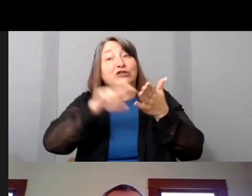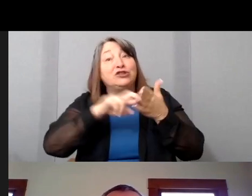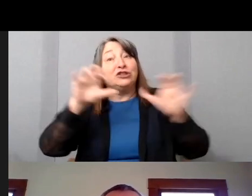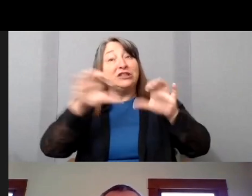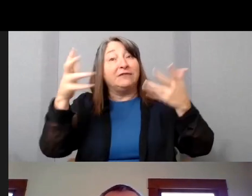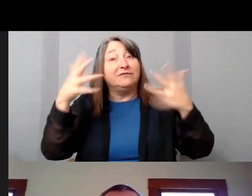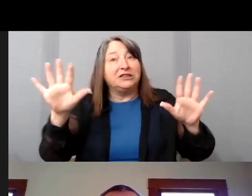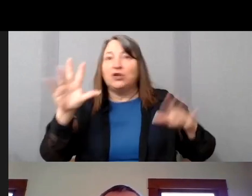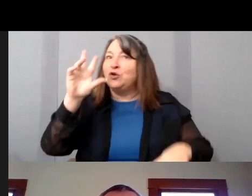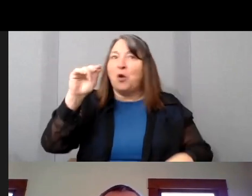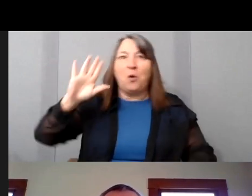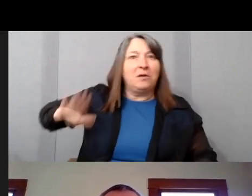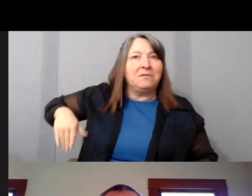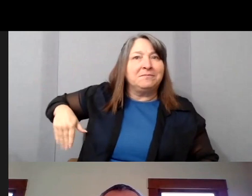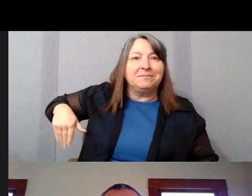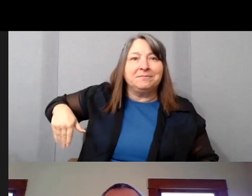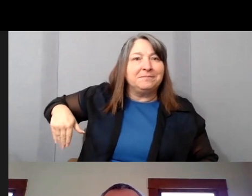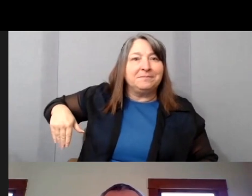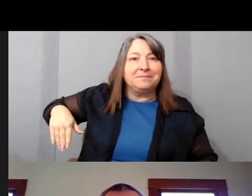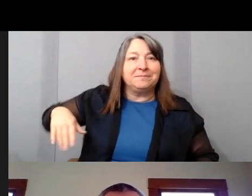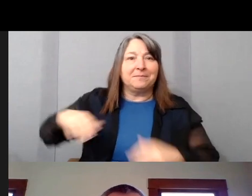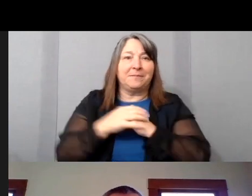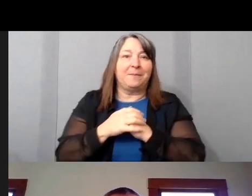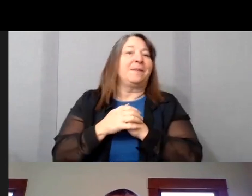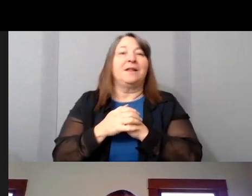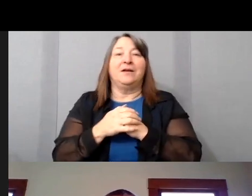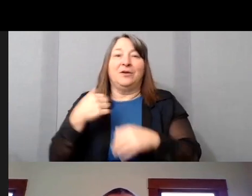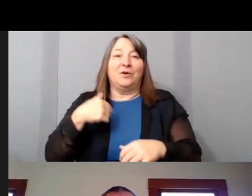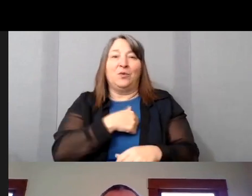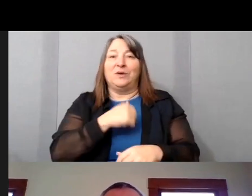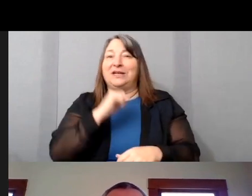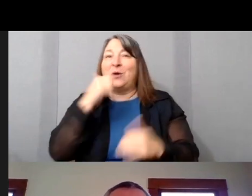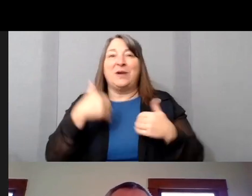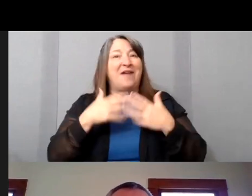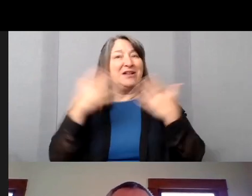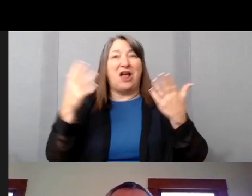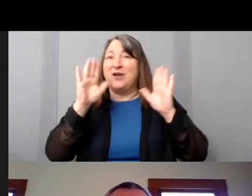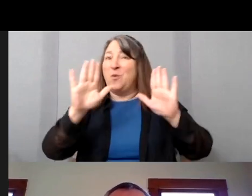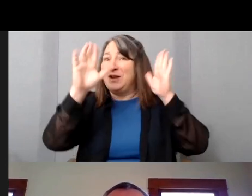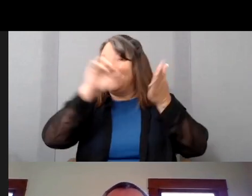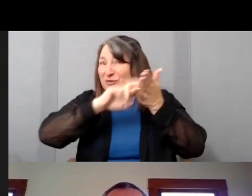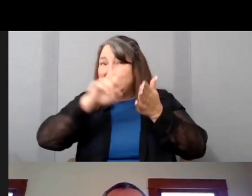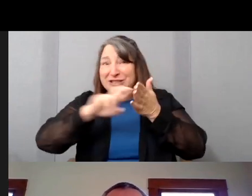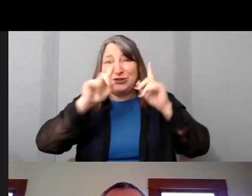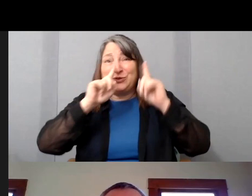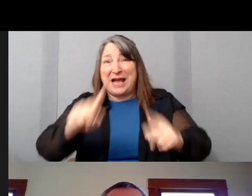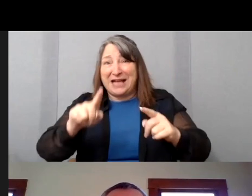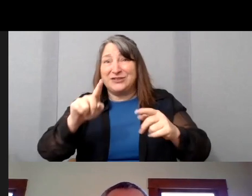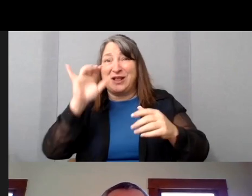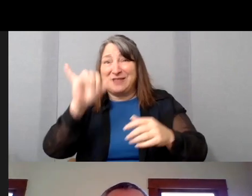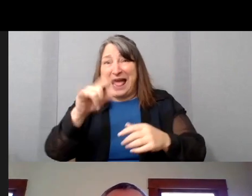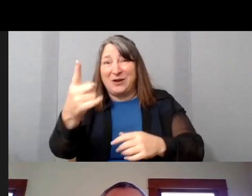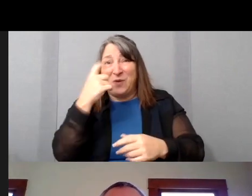so, you know, we don't have a lot of great research to answer that question. It's